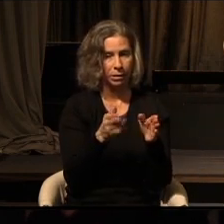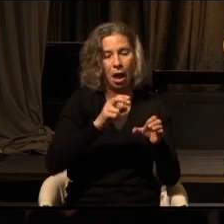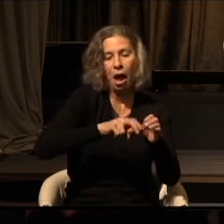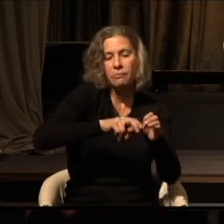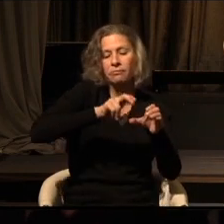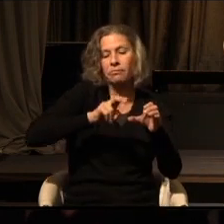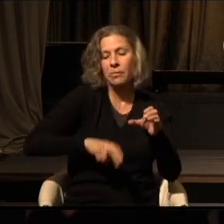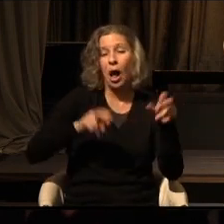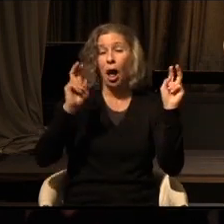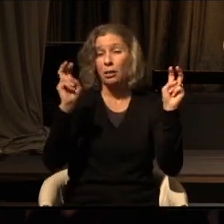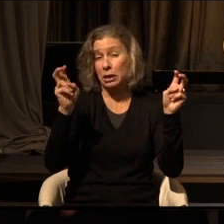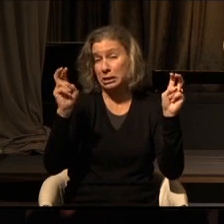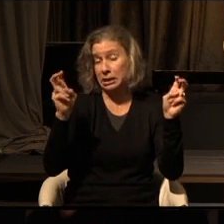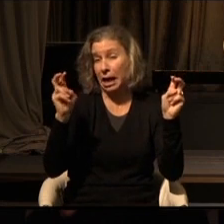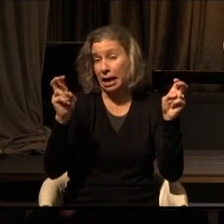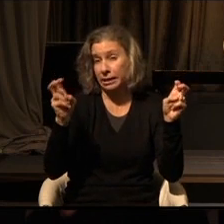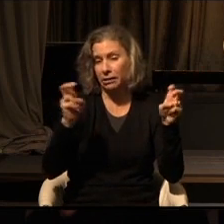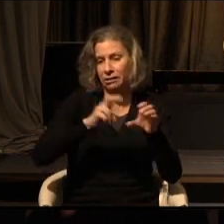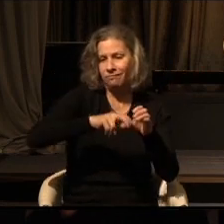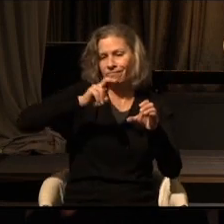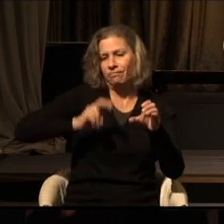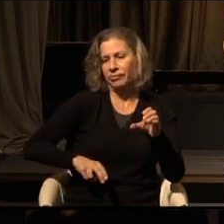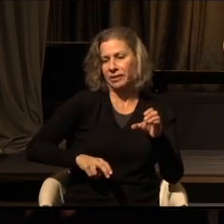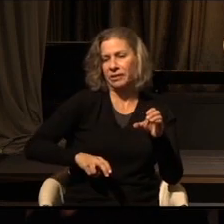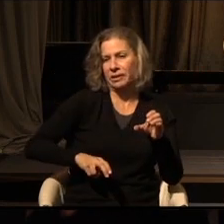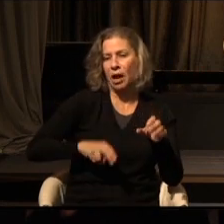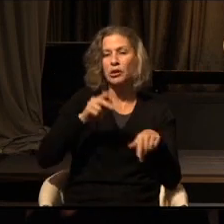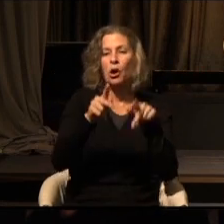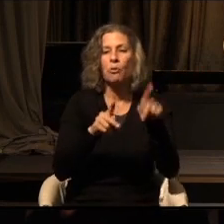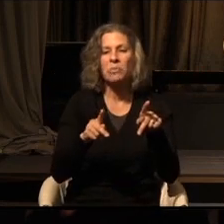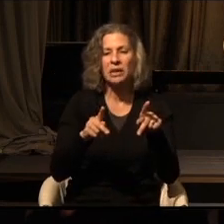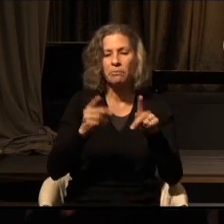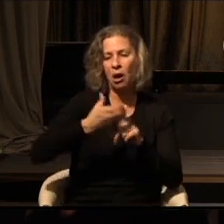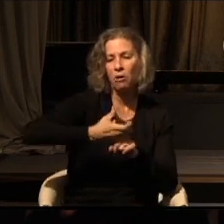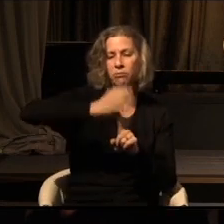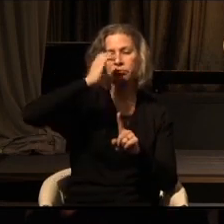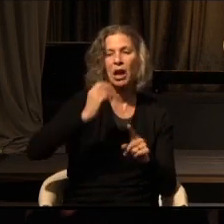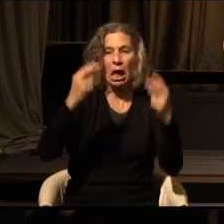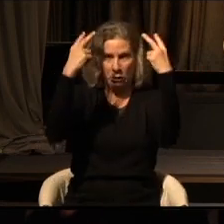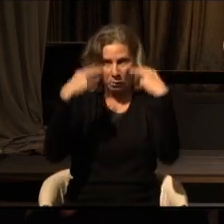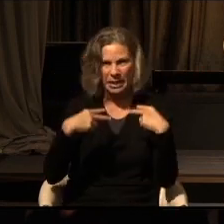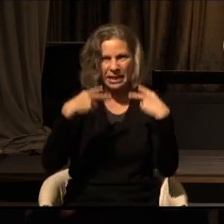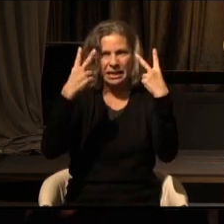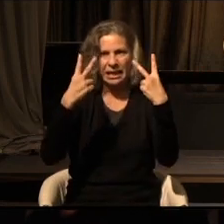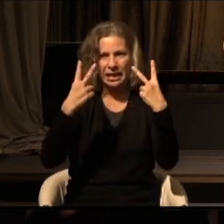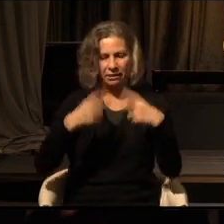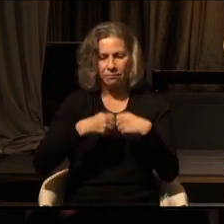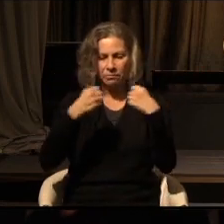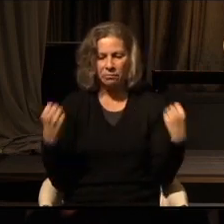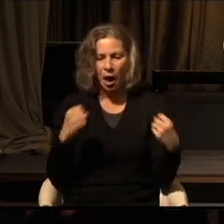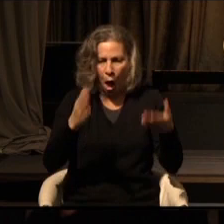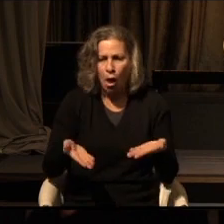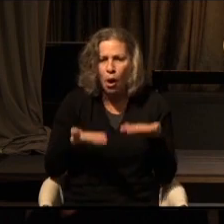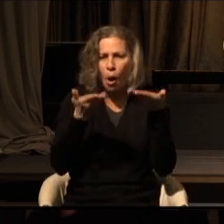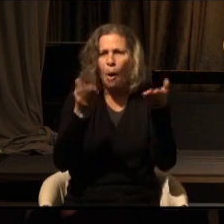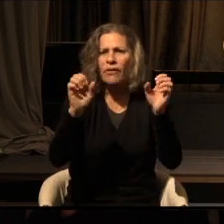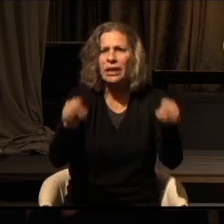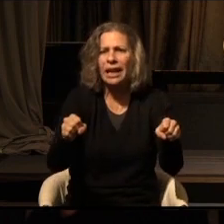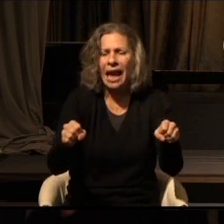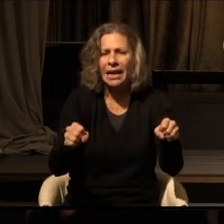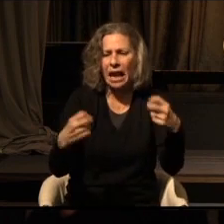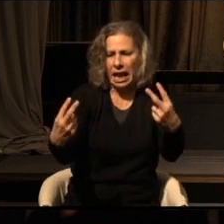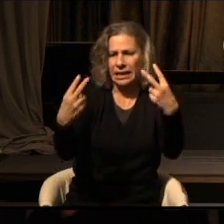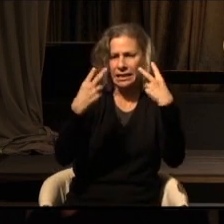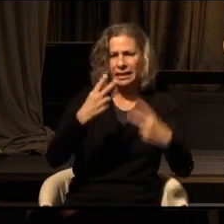silo of the title so that people would start to see me for everything that I had to offer, could see my